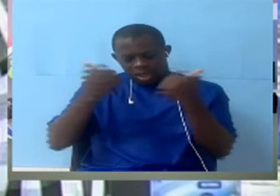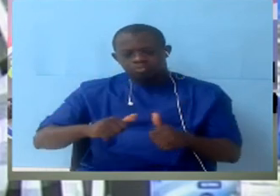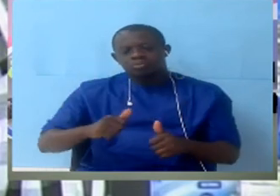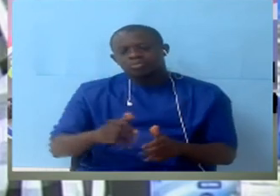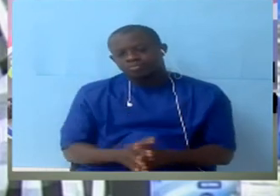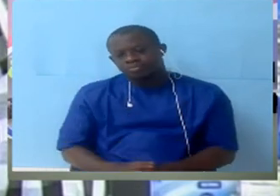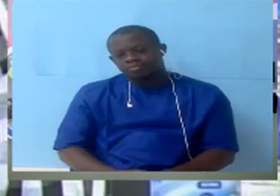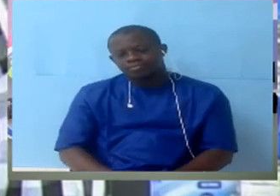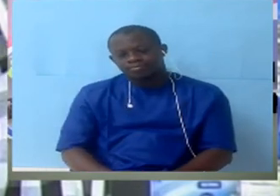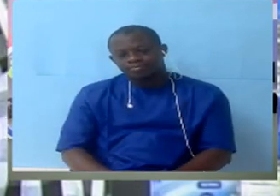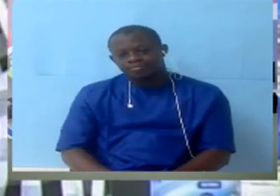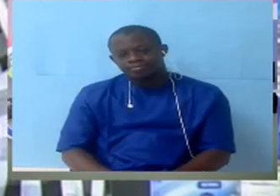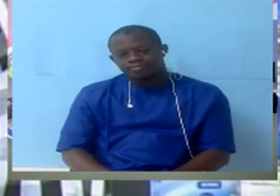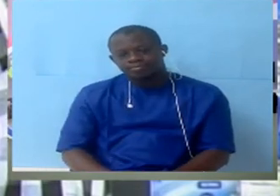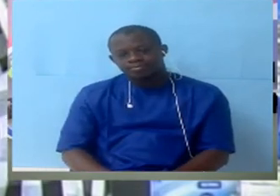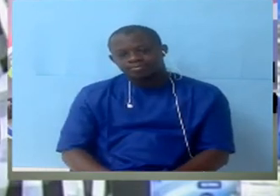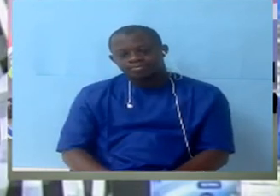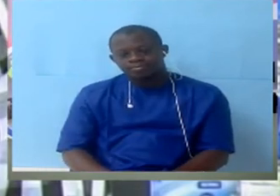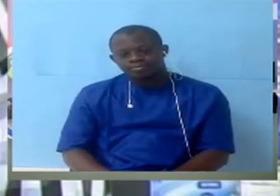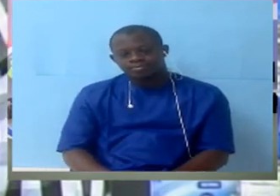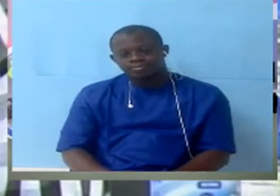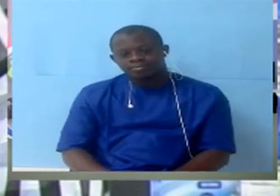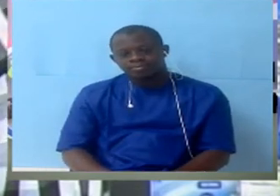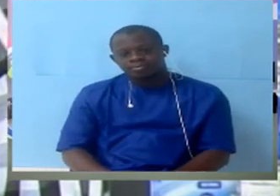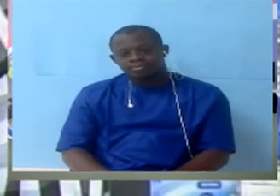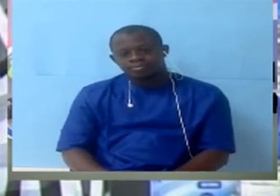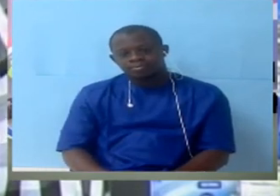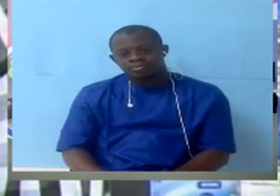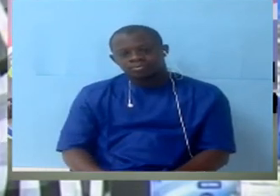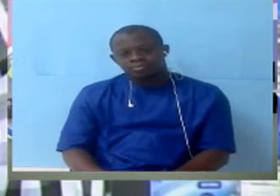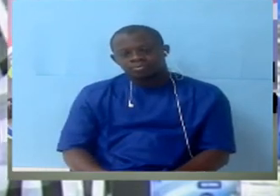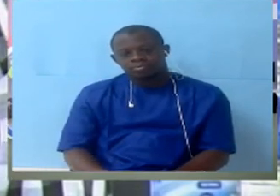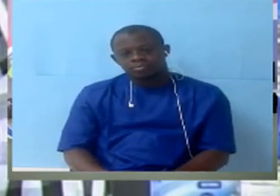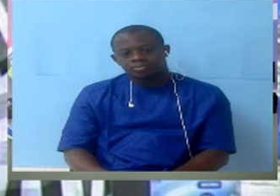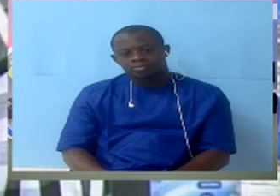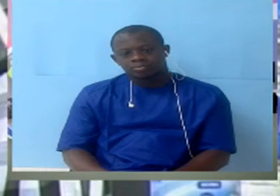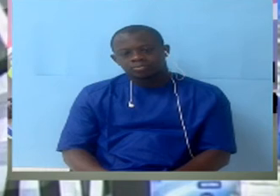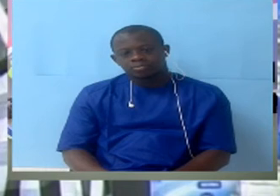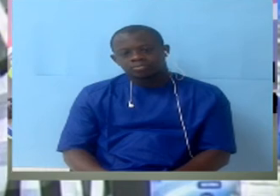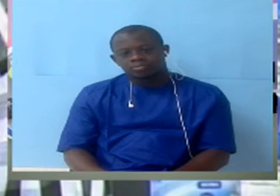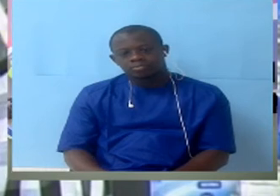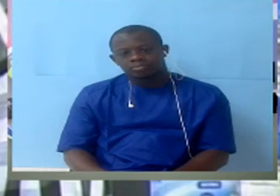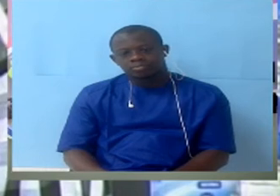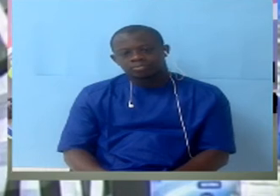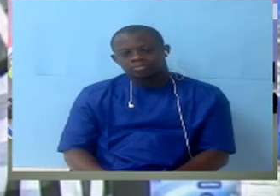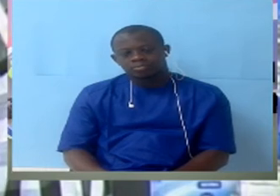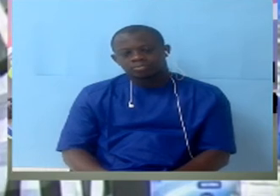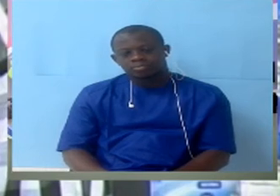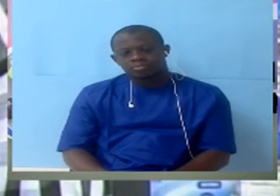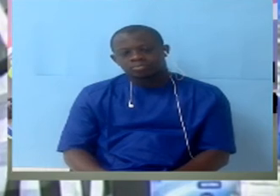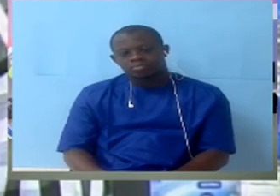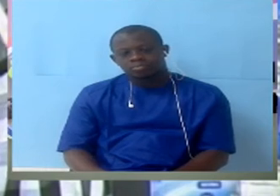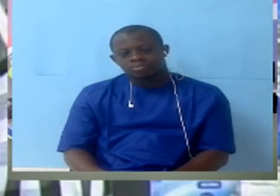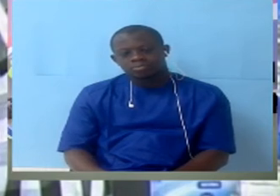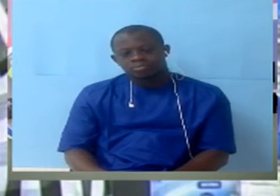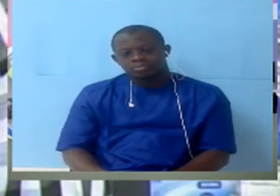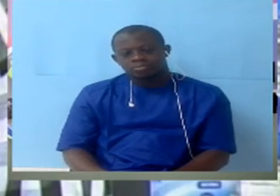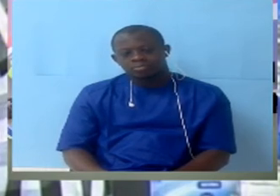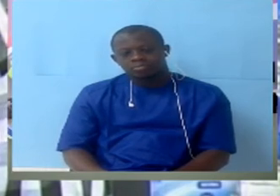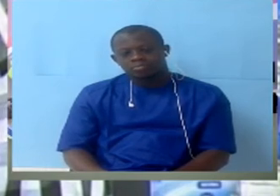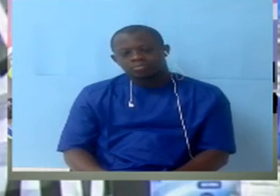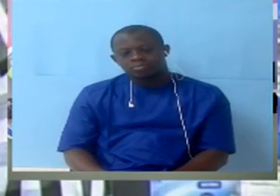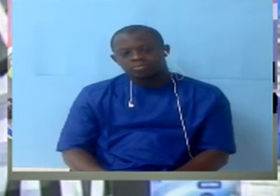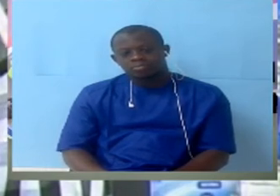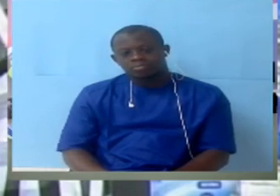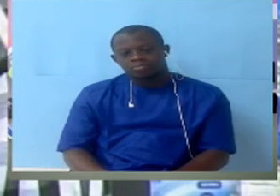sike. Kan transfer kambona kambonding kabori kabo infantry side bank. Ane ako akakumo mem fo